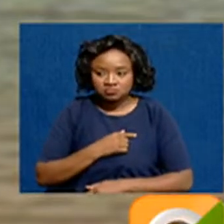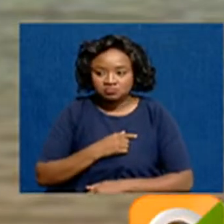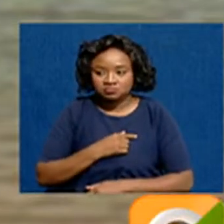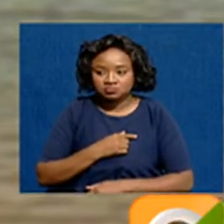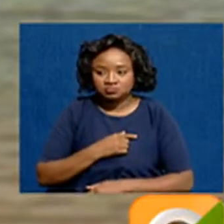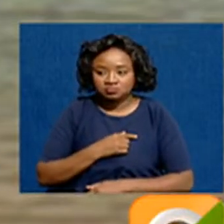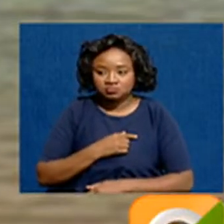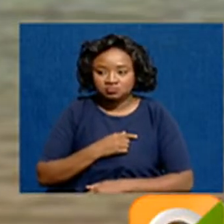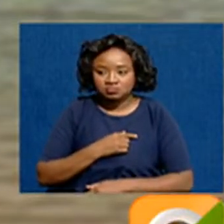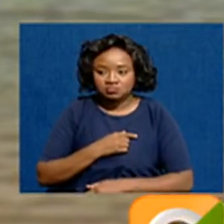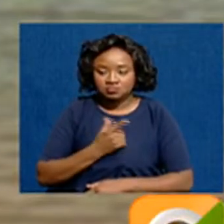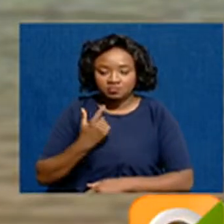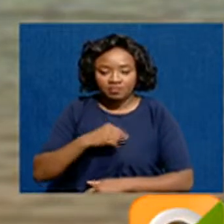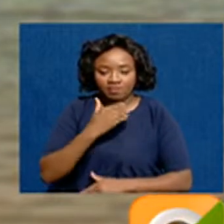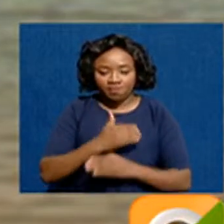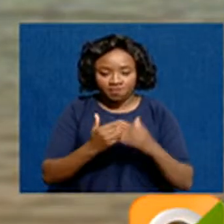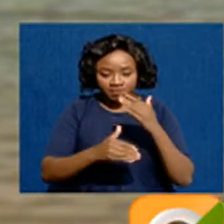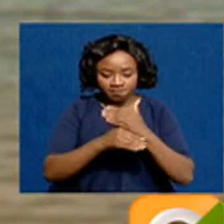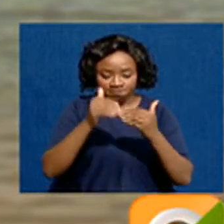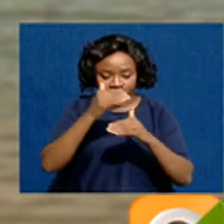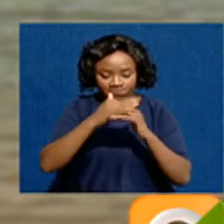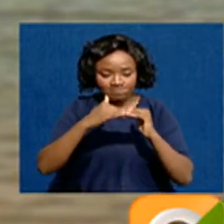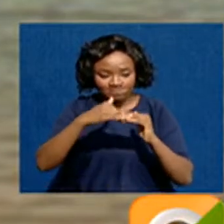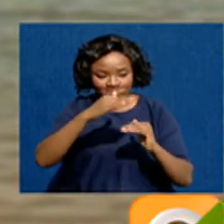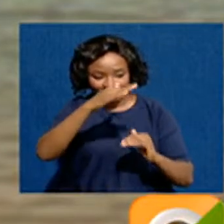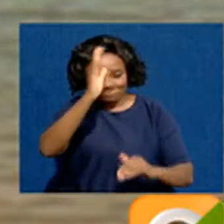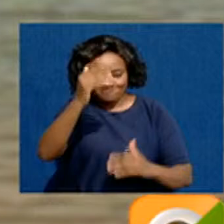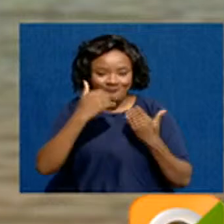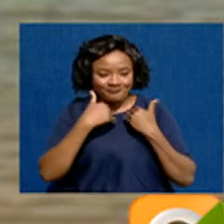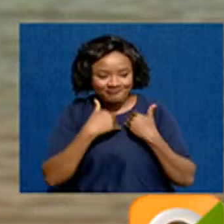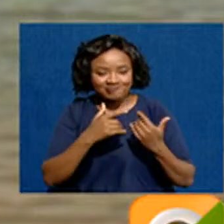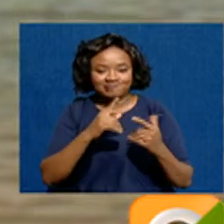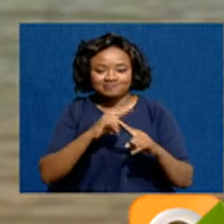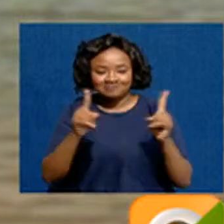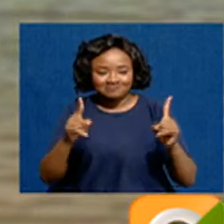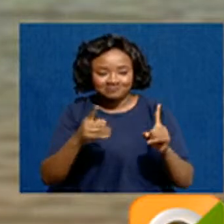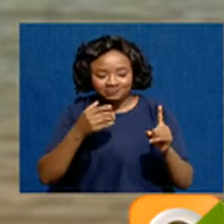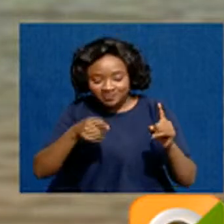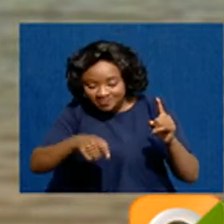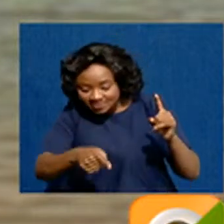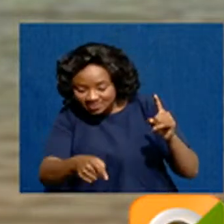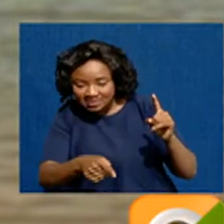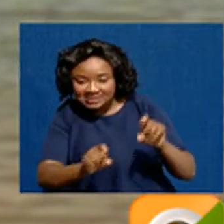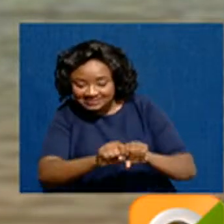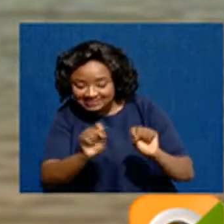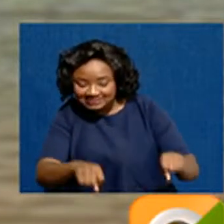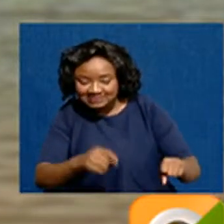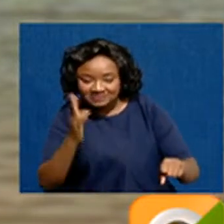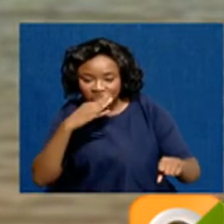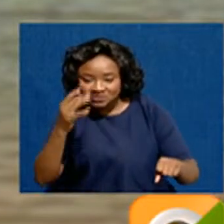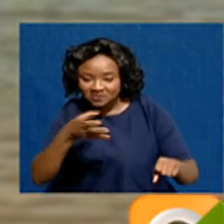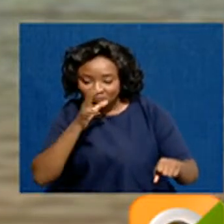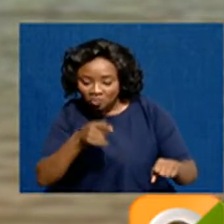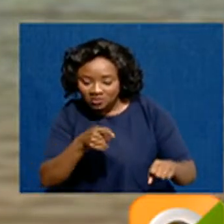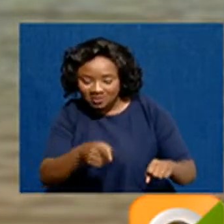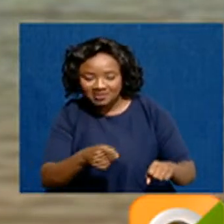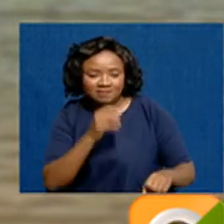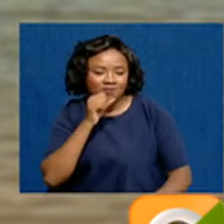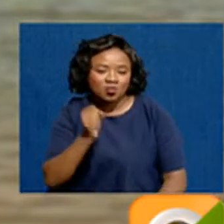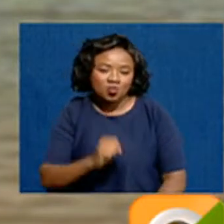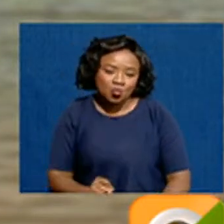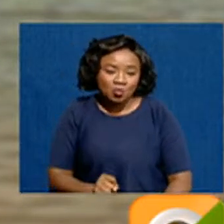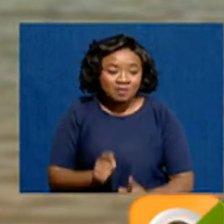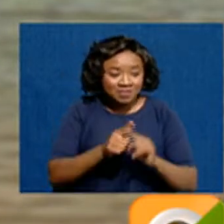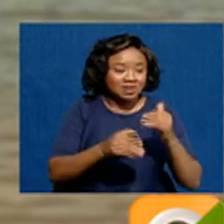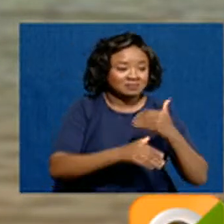constructing more buildings, but we're using an old drainage system. That will require massive resources